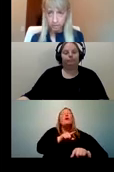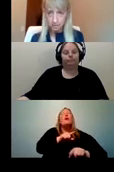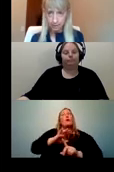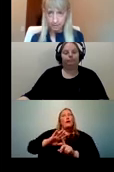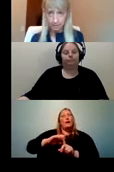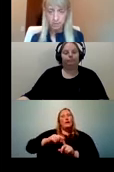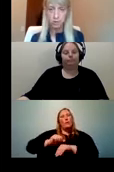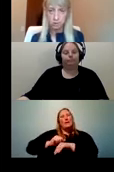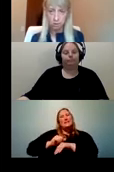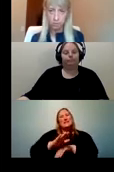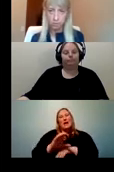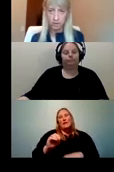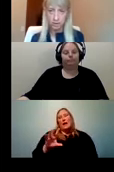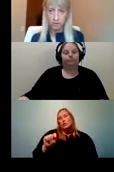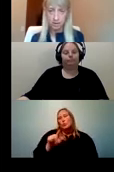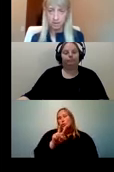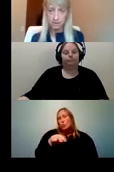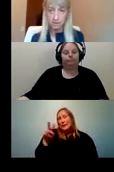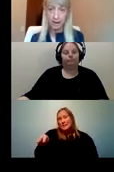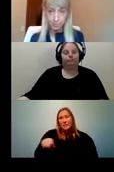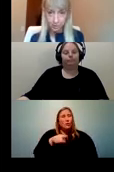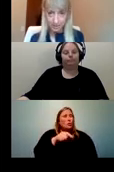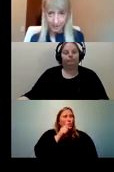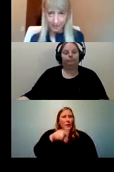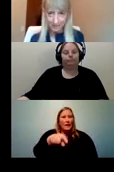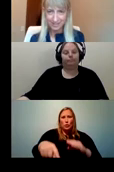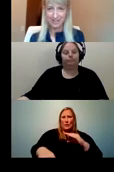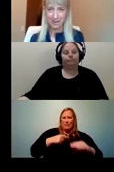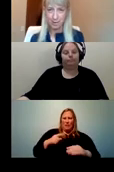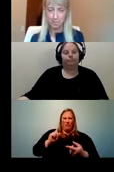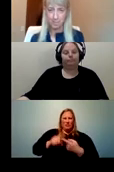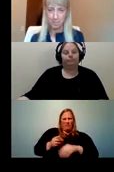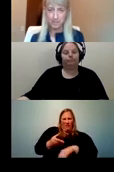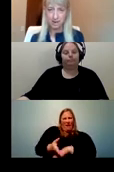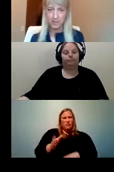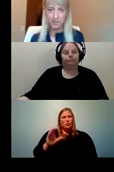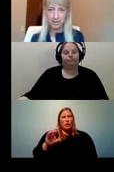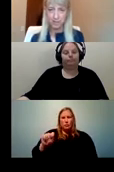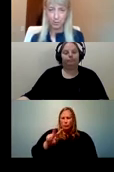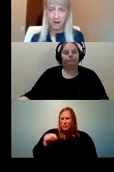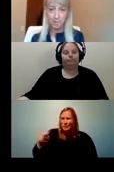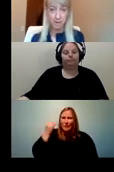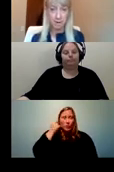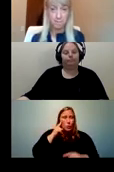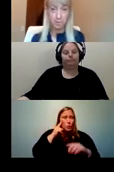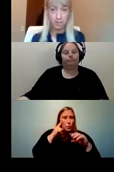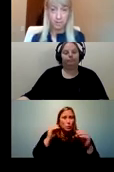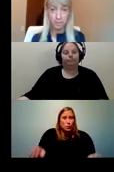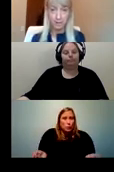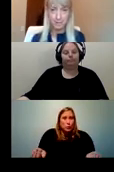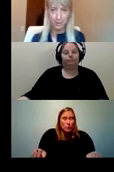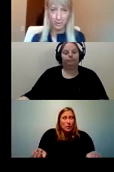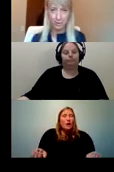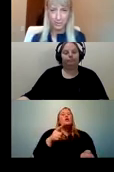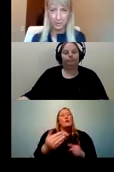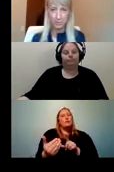October 22nd. So you don't need to email until after that date. Because after that date, if you don't have them, then I'm the one that's